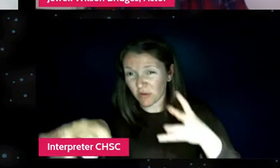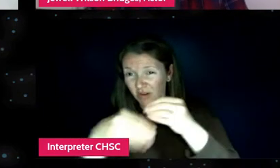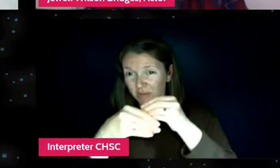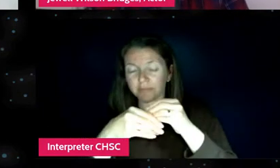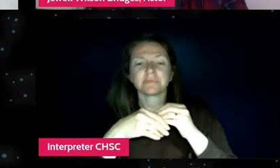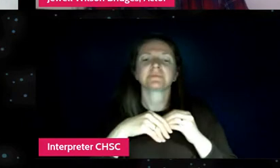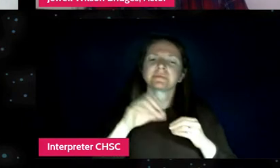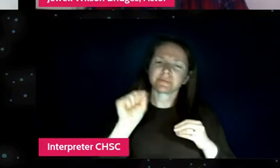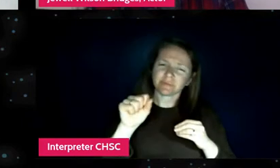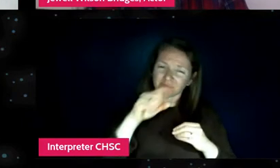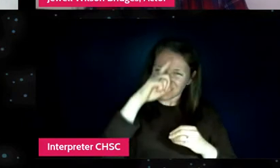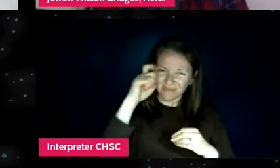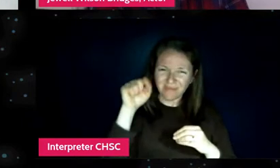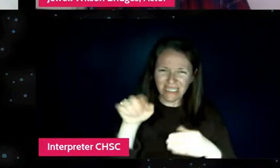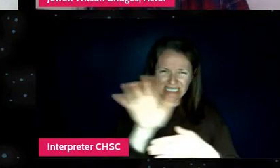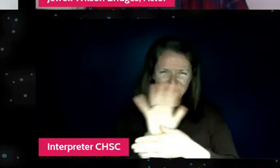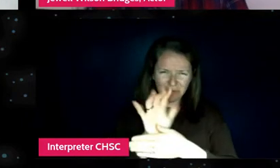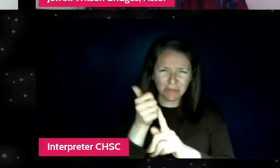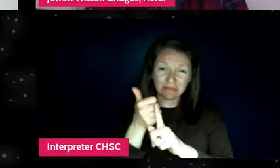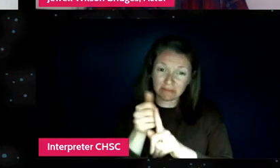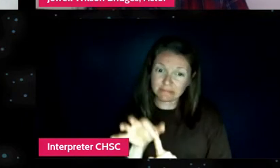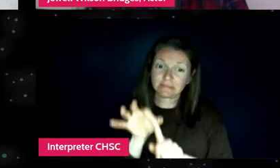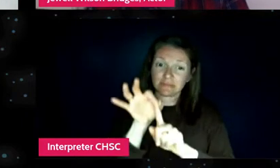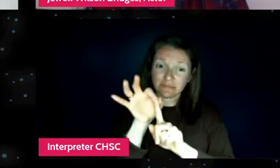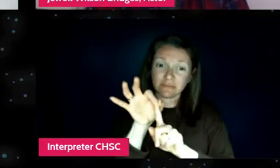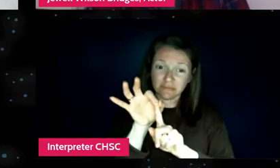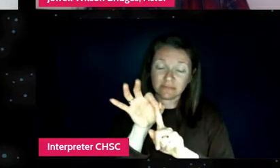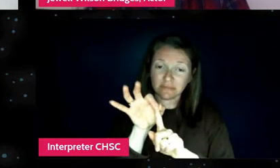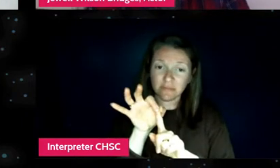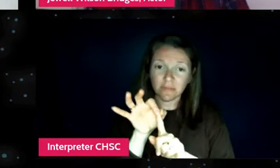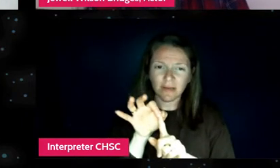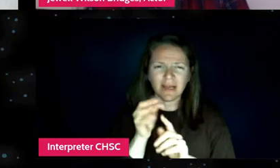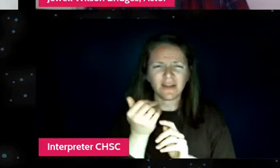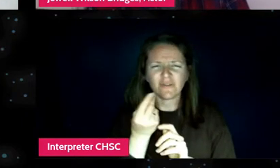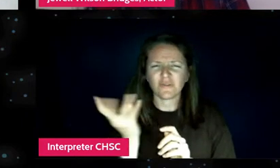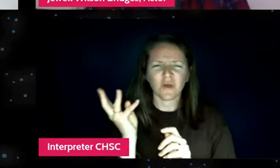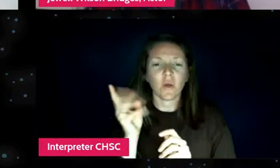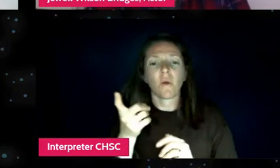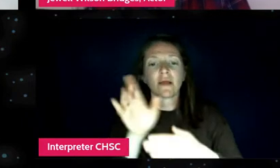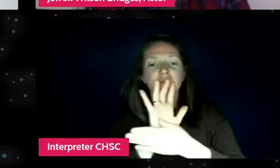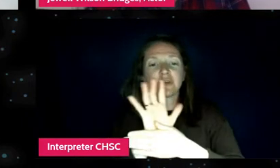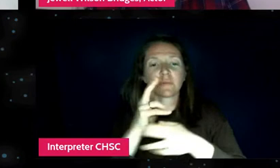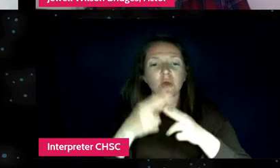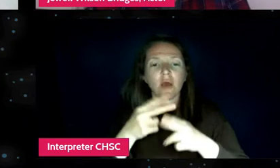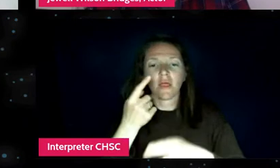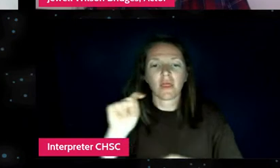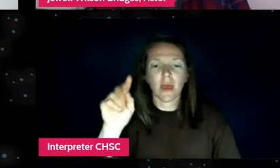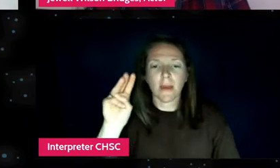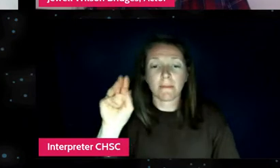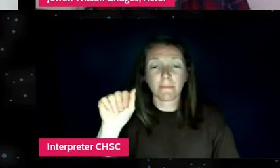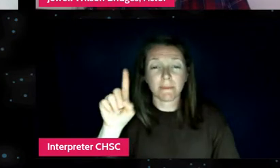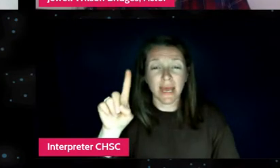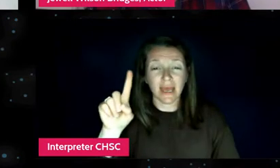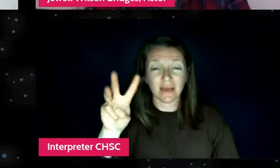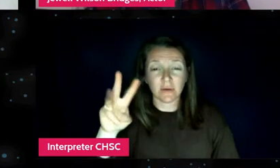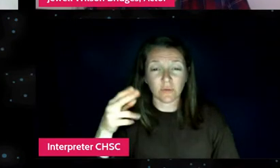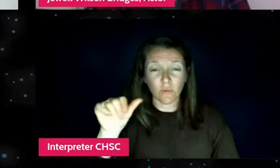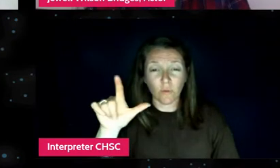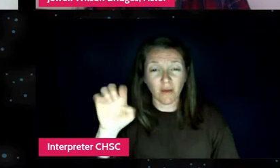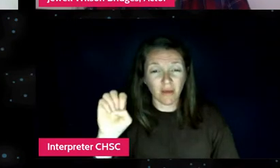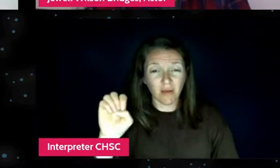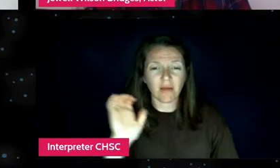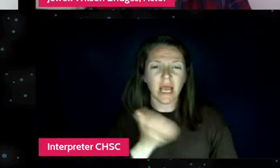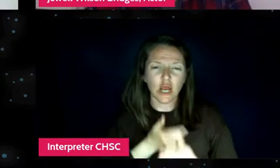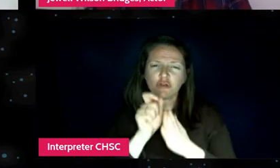film is pretty unique in its structure, you know, there was a film called The Mad Whale that we also, the writers, you know,